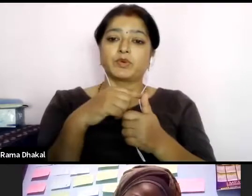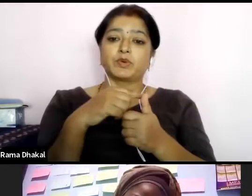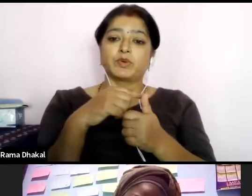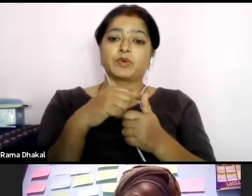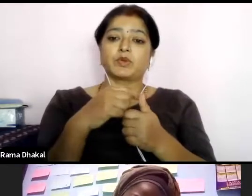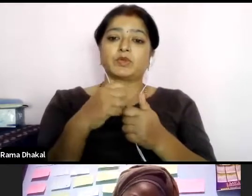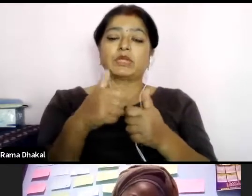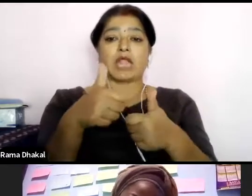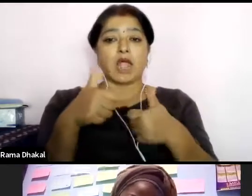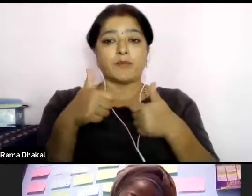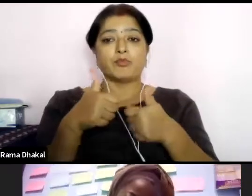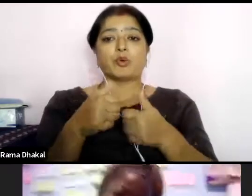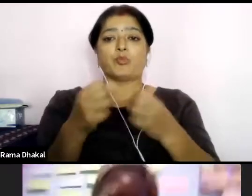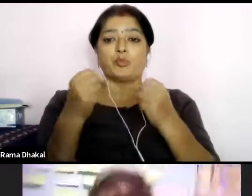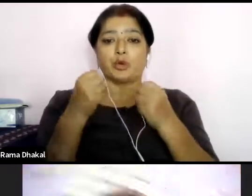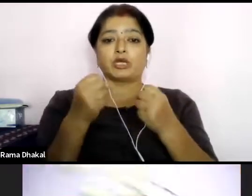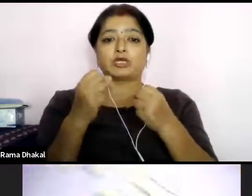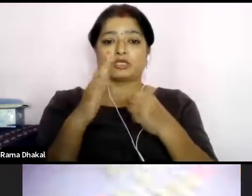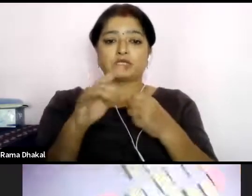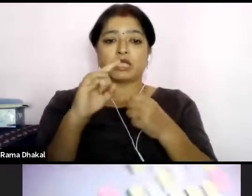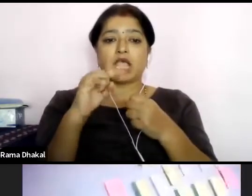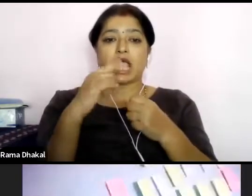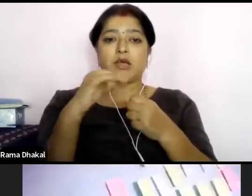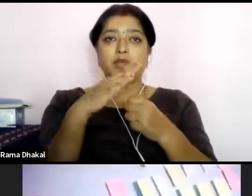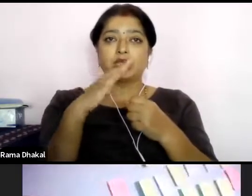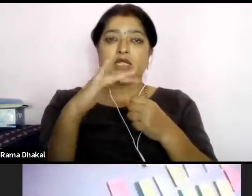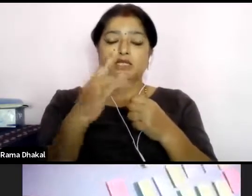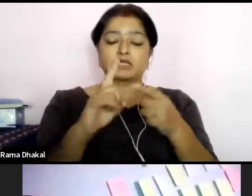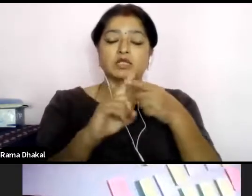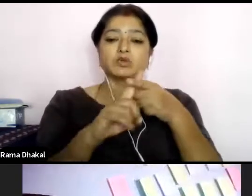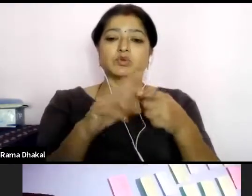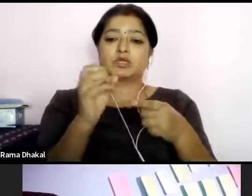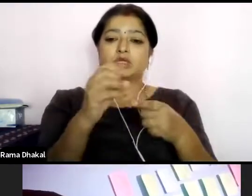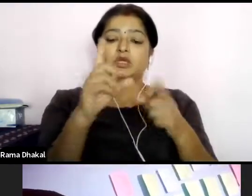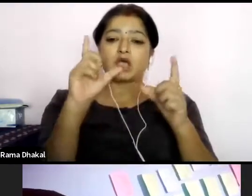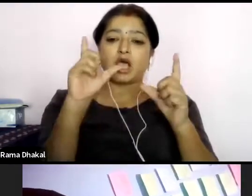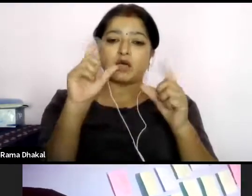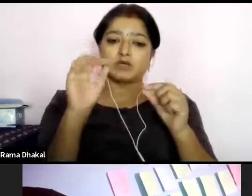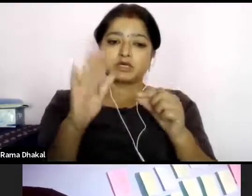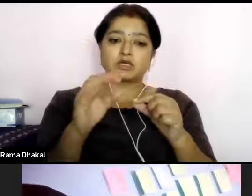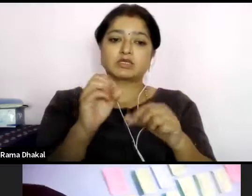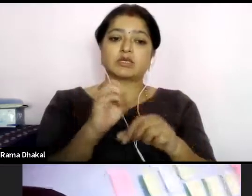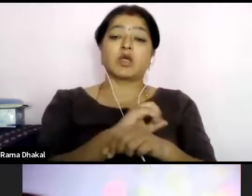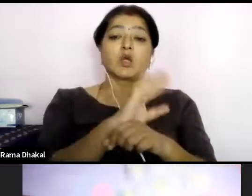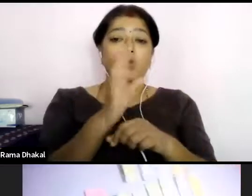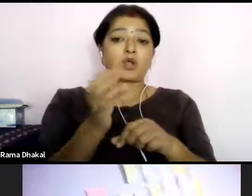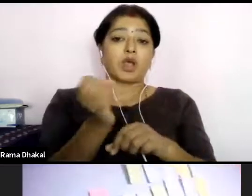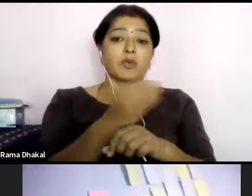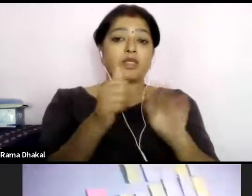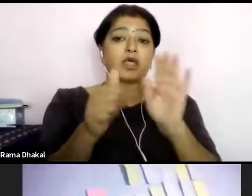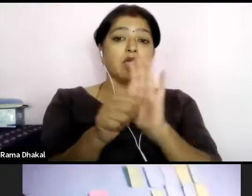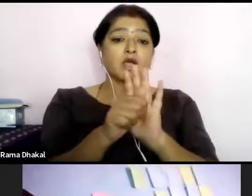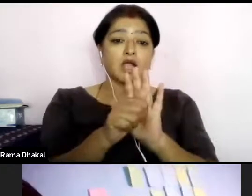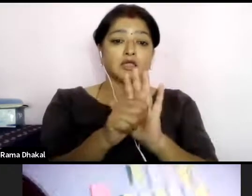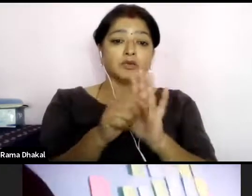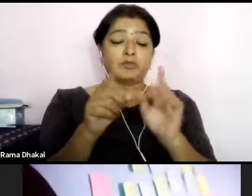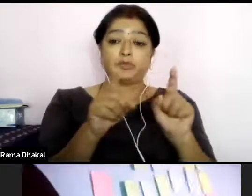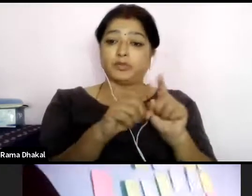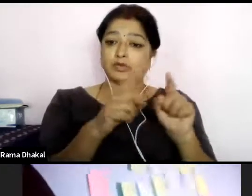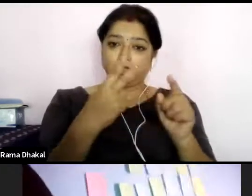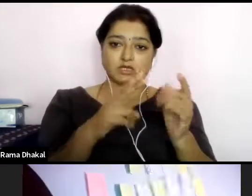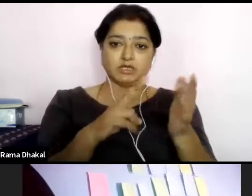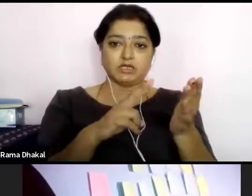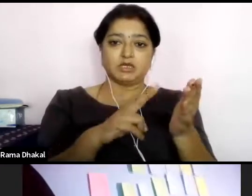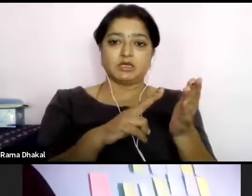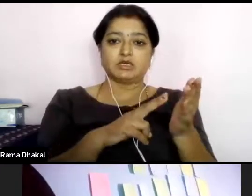budget. We've gone through the pandemic and still functioning. And there, and you could see from